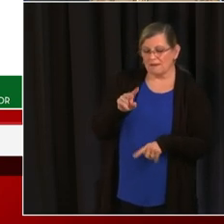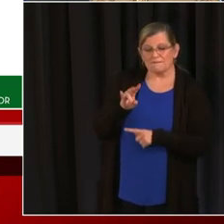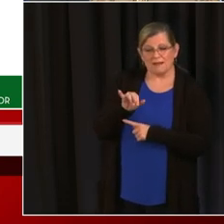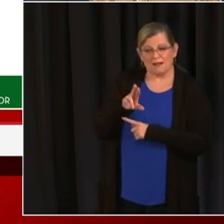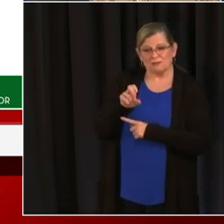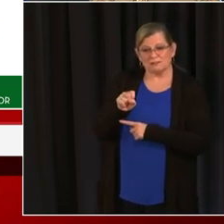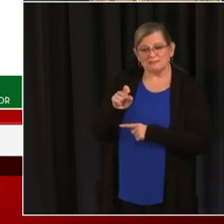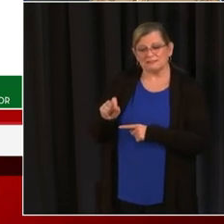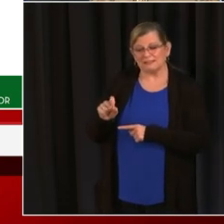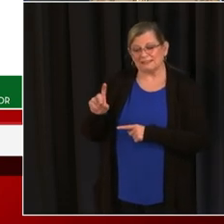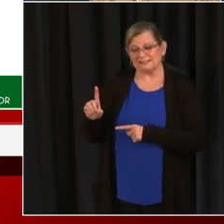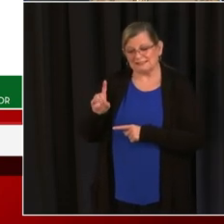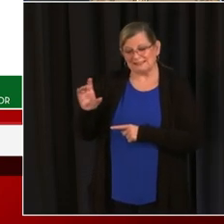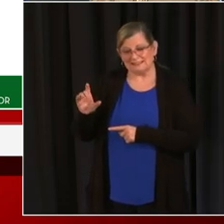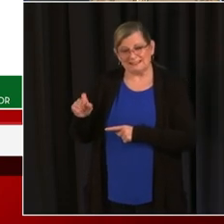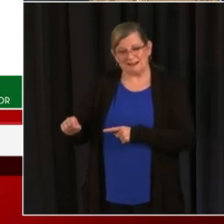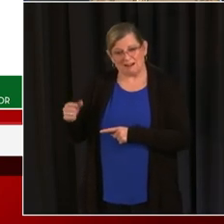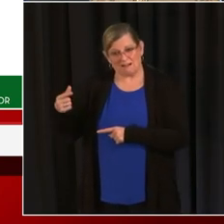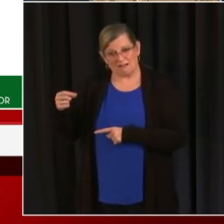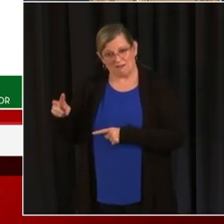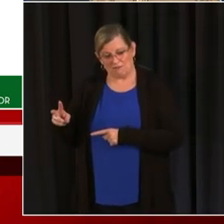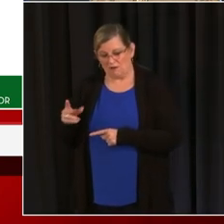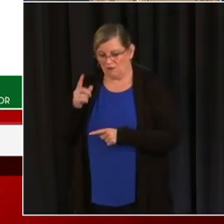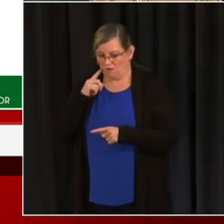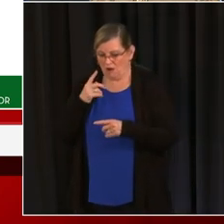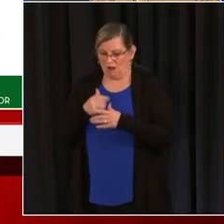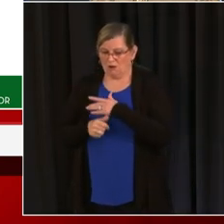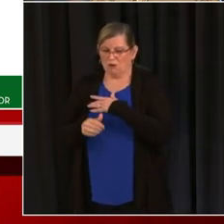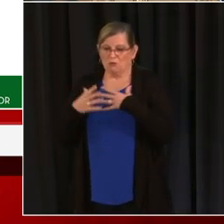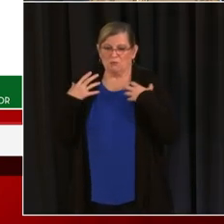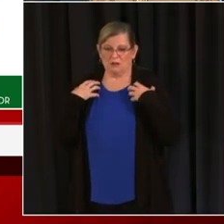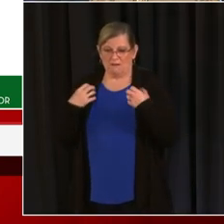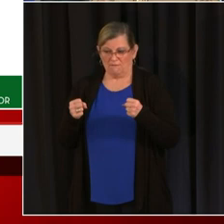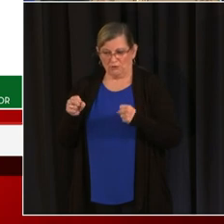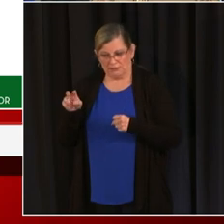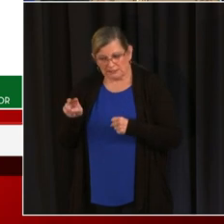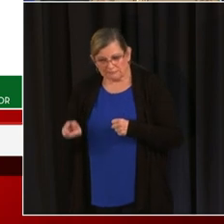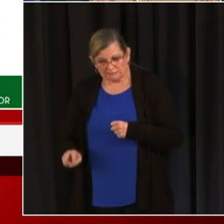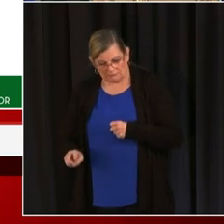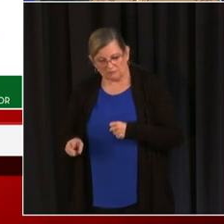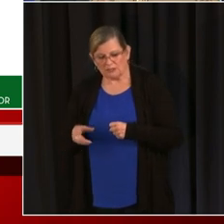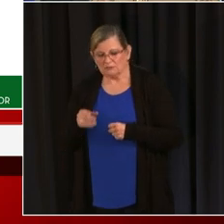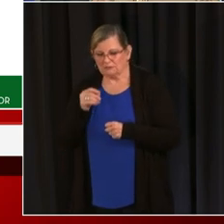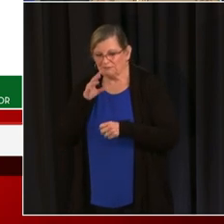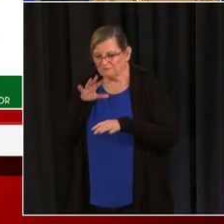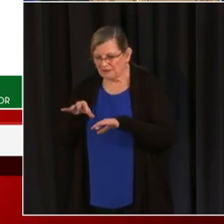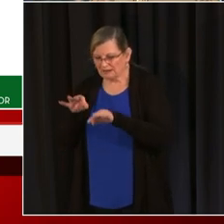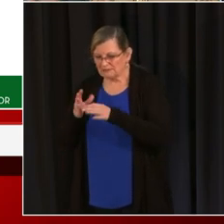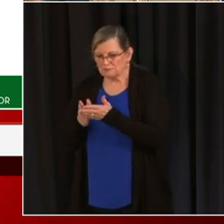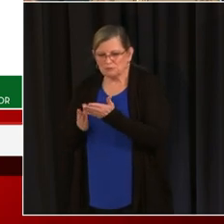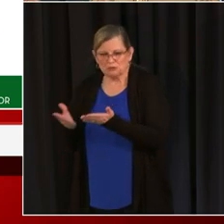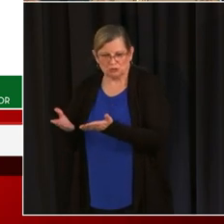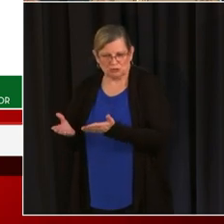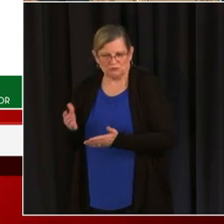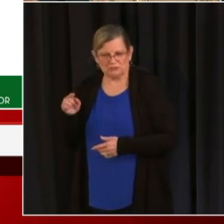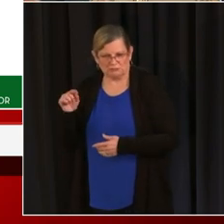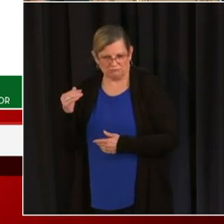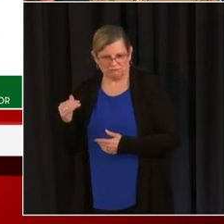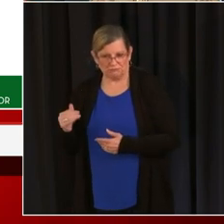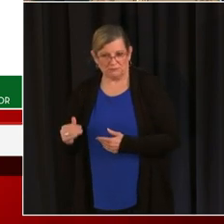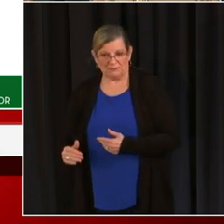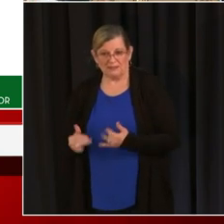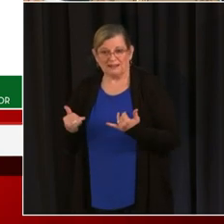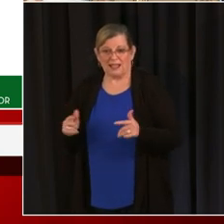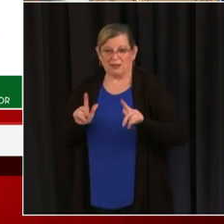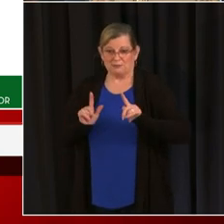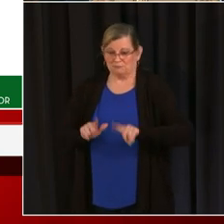coronavirus.dc.gov and look under recovery for all of the programs and services that we are offering. So with that,